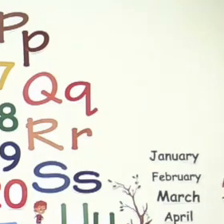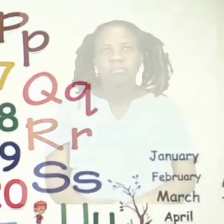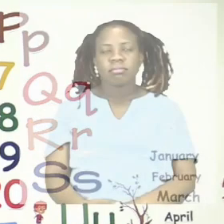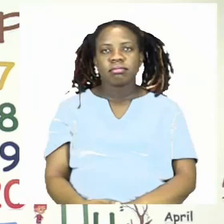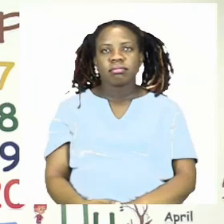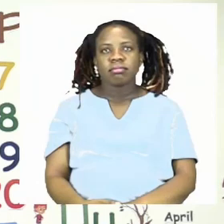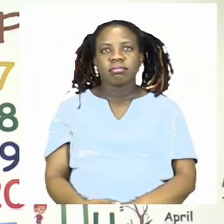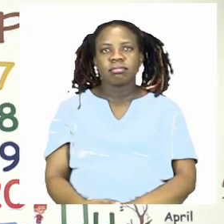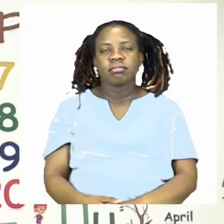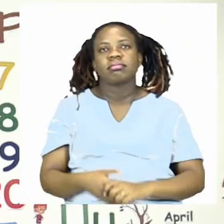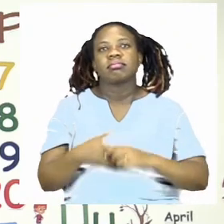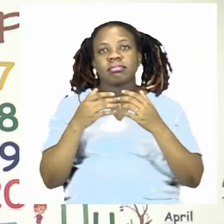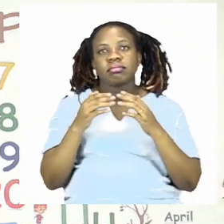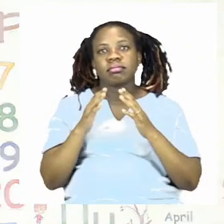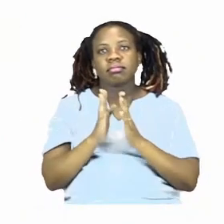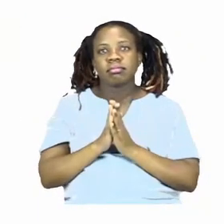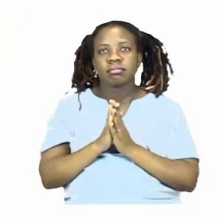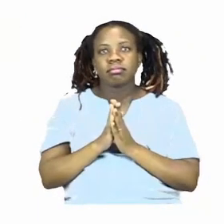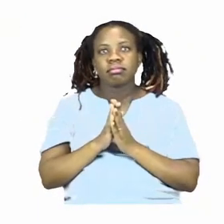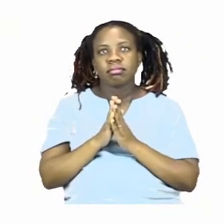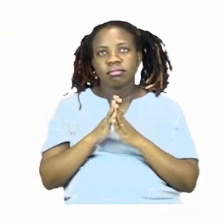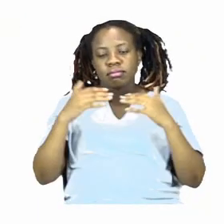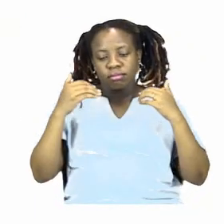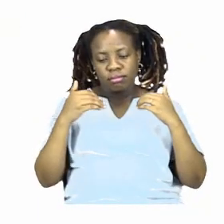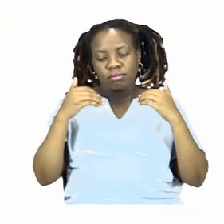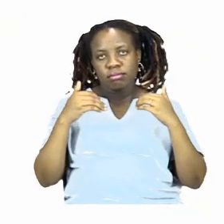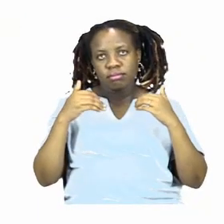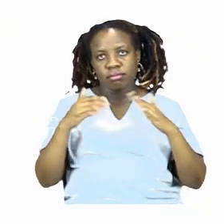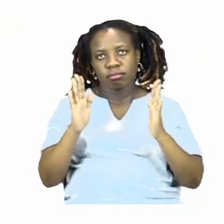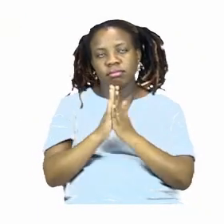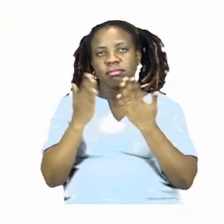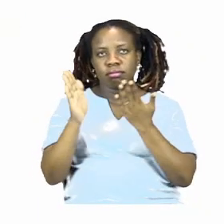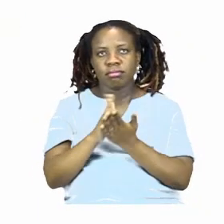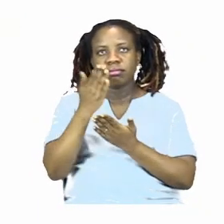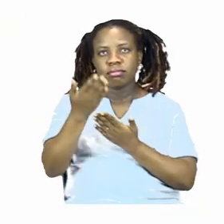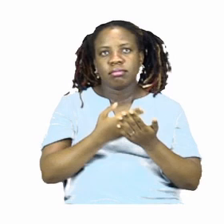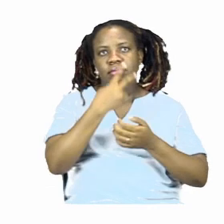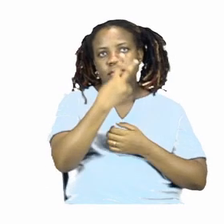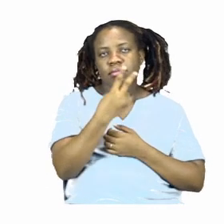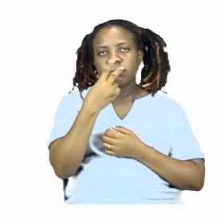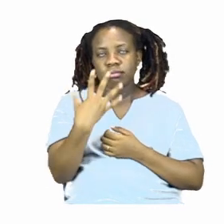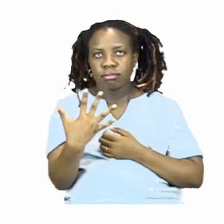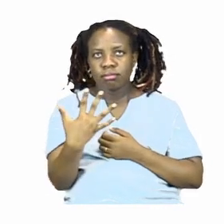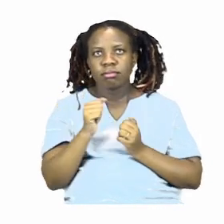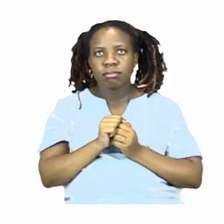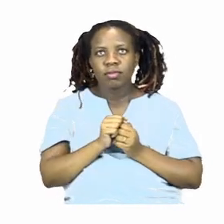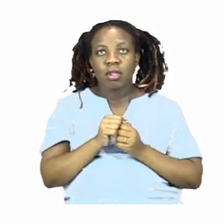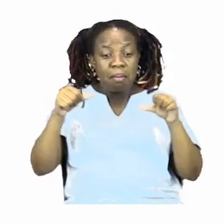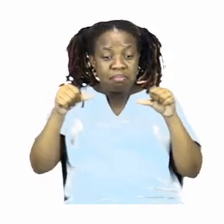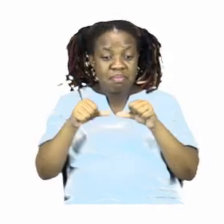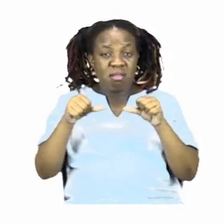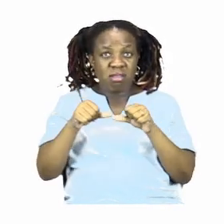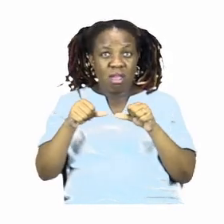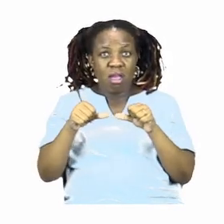Let's start this part of our lesson on page 25. And today we are doing measurement